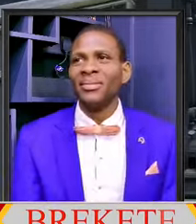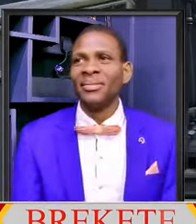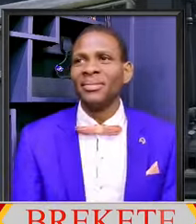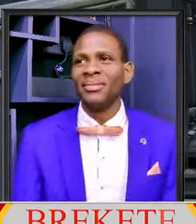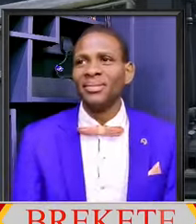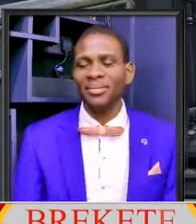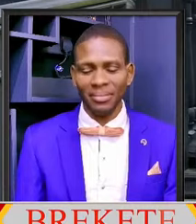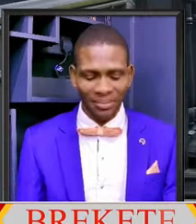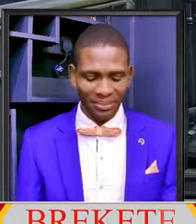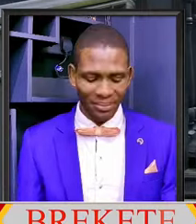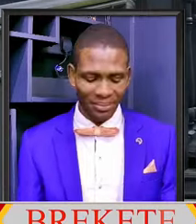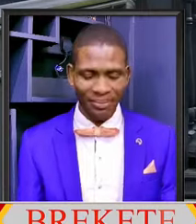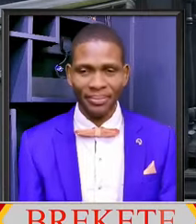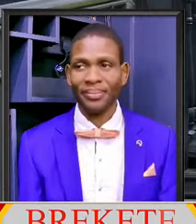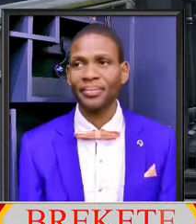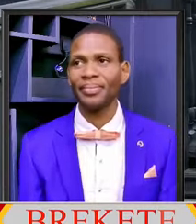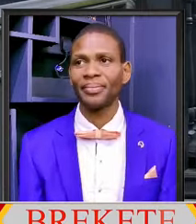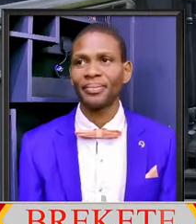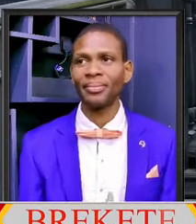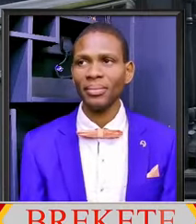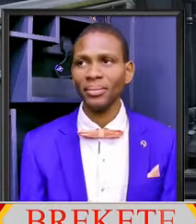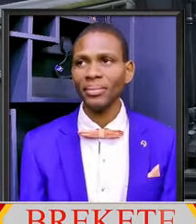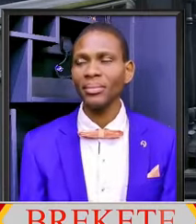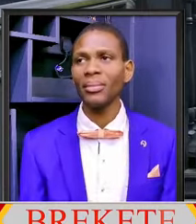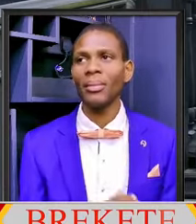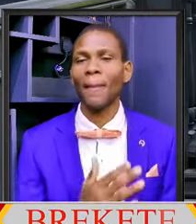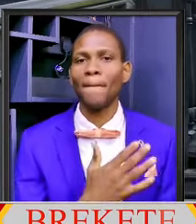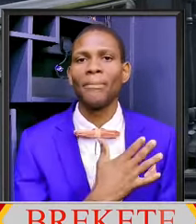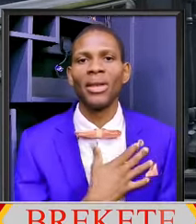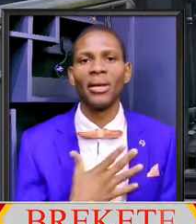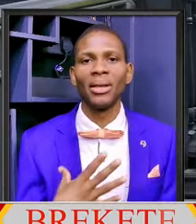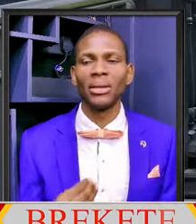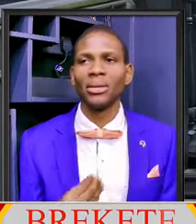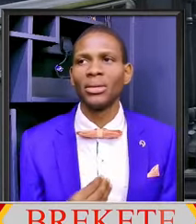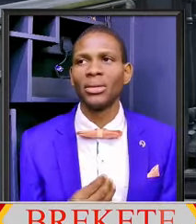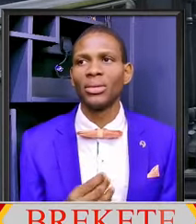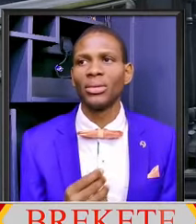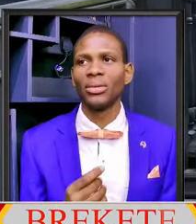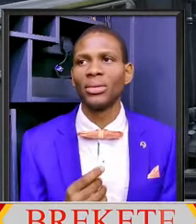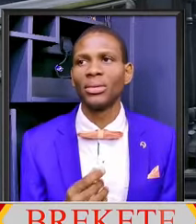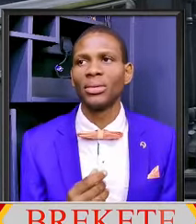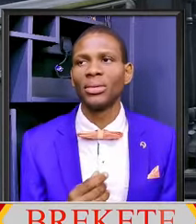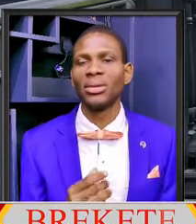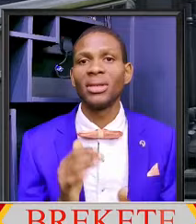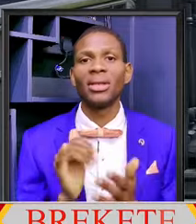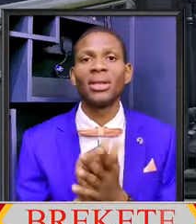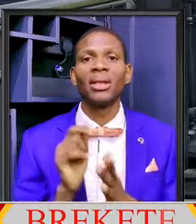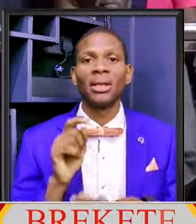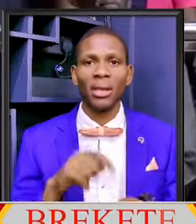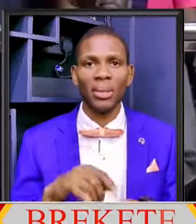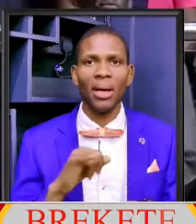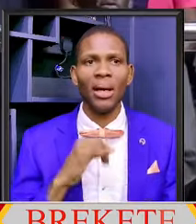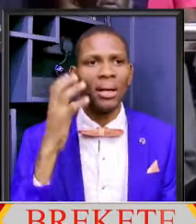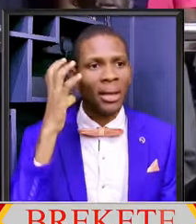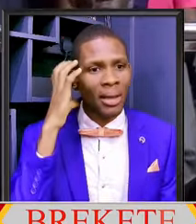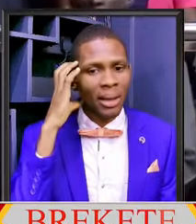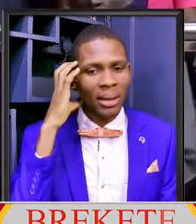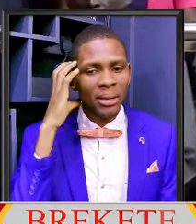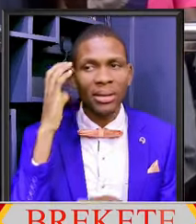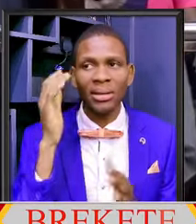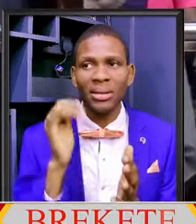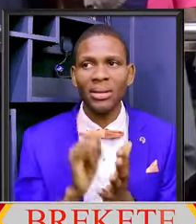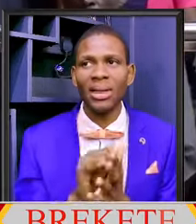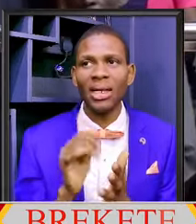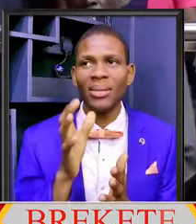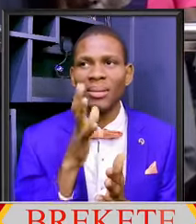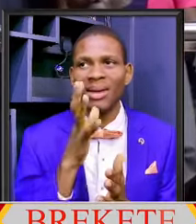And, you know, That time I hear say Mama Sabi dress, she dey